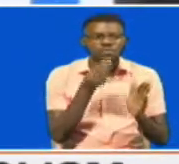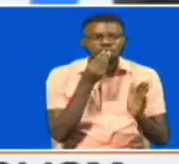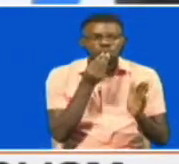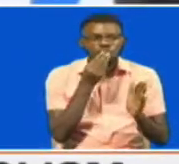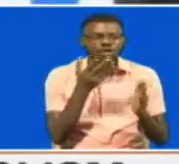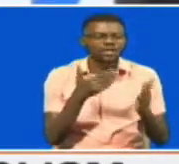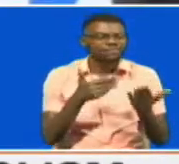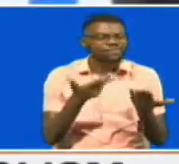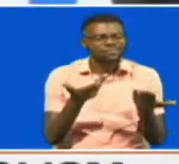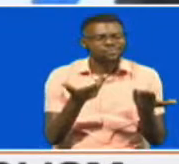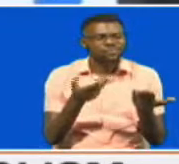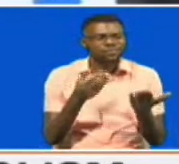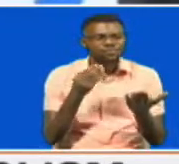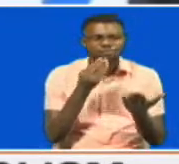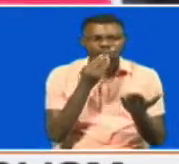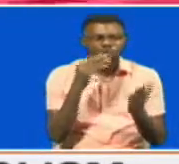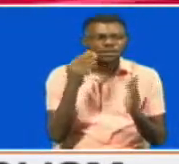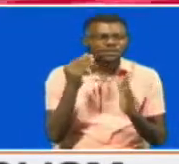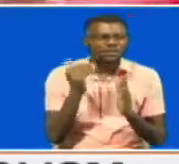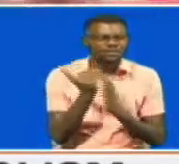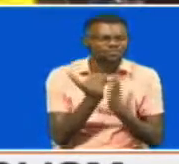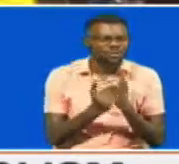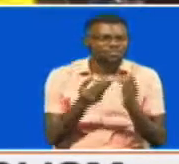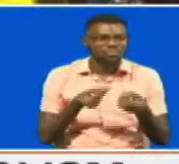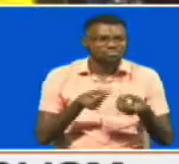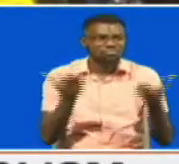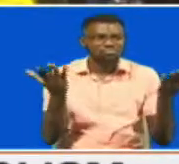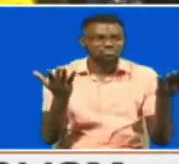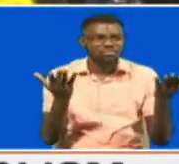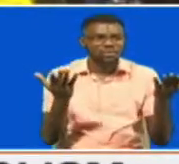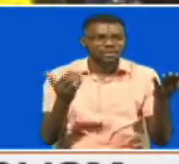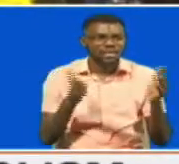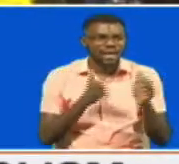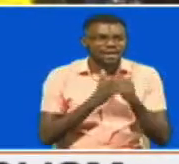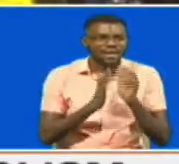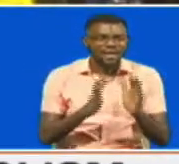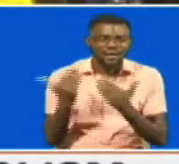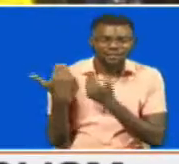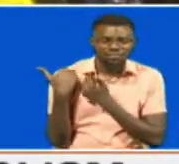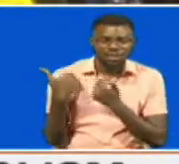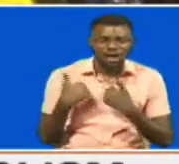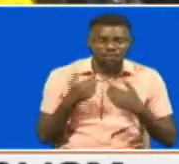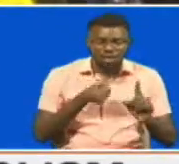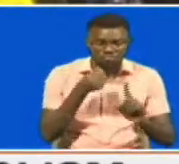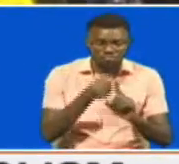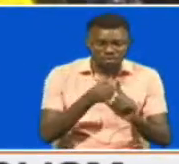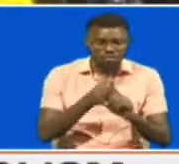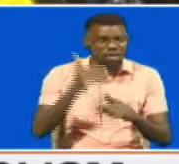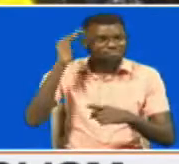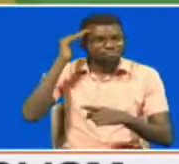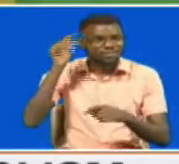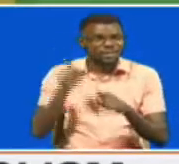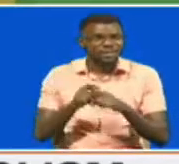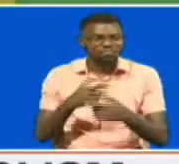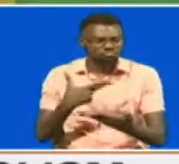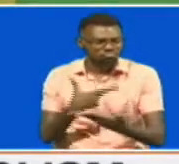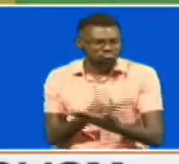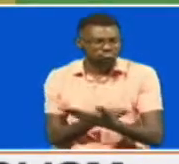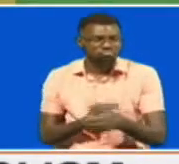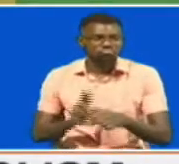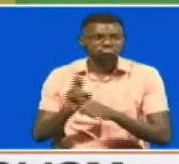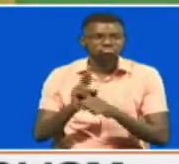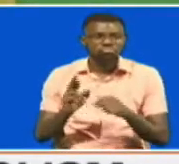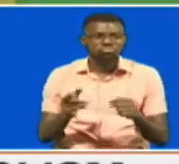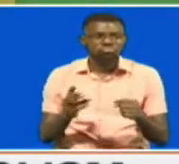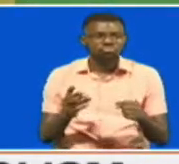Education meal program, the DP said leaders have a responsibility to lead the fight against alcohol and substance abuse. We are losing an